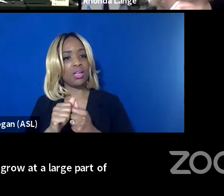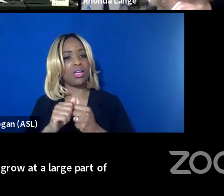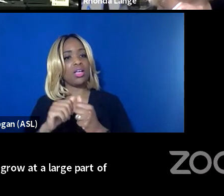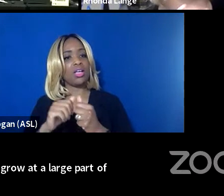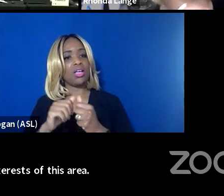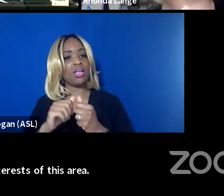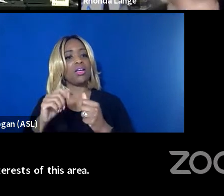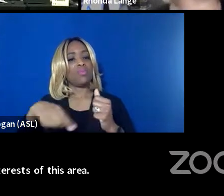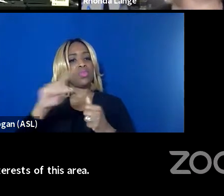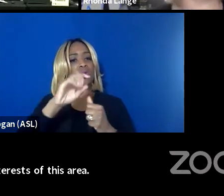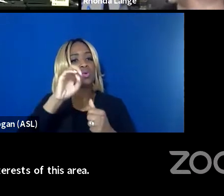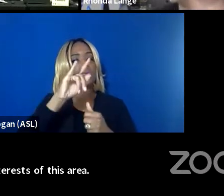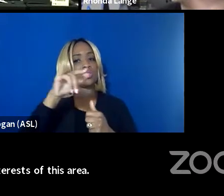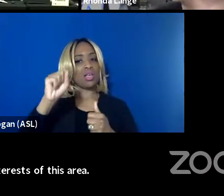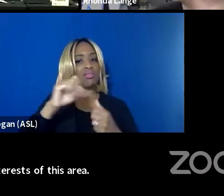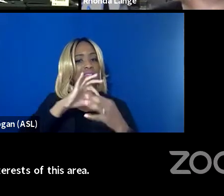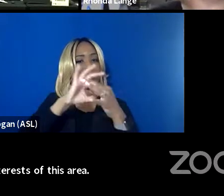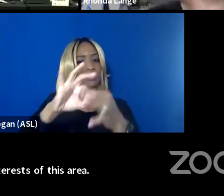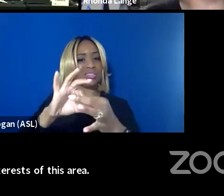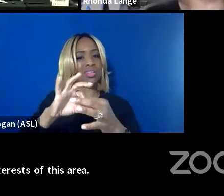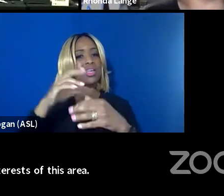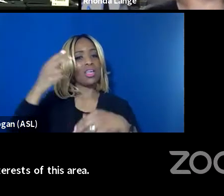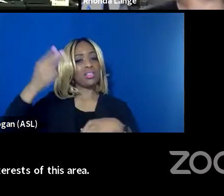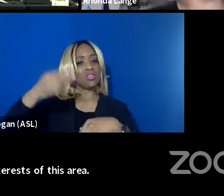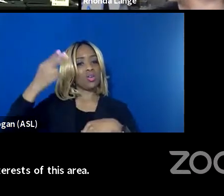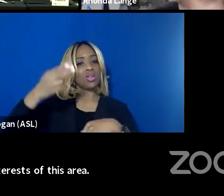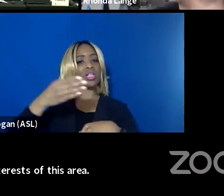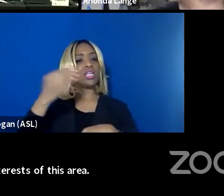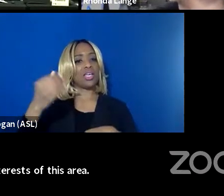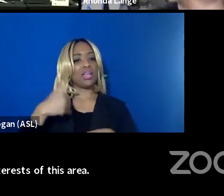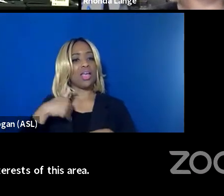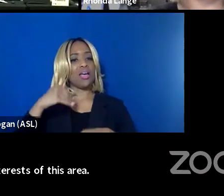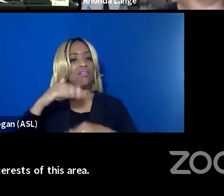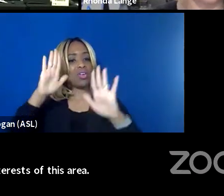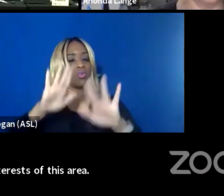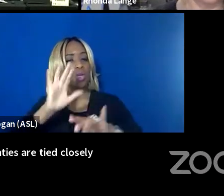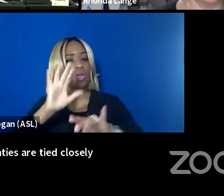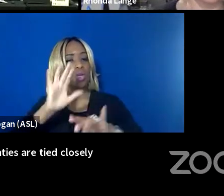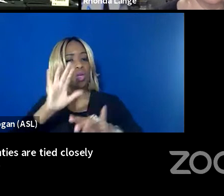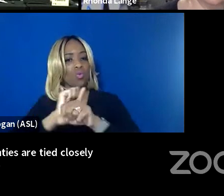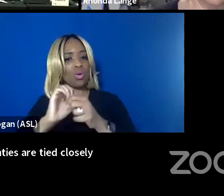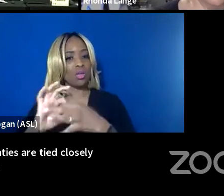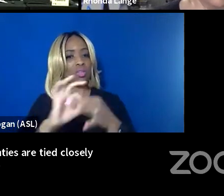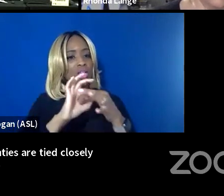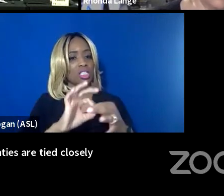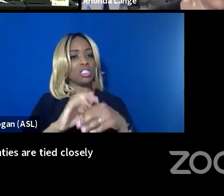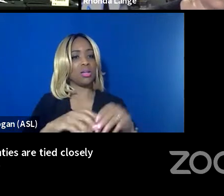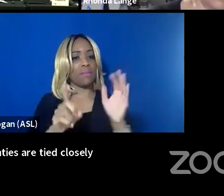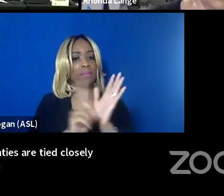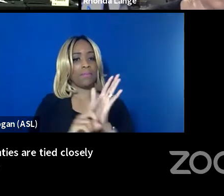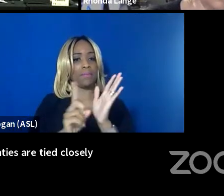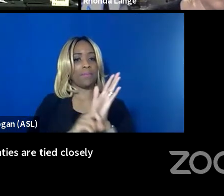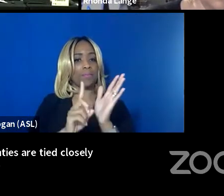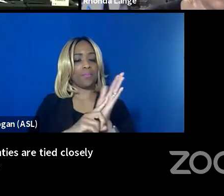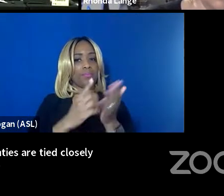these counties are tied closely historically and have a great working relationship, whether it involves tourism,